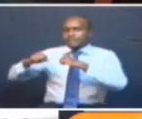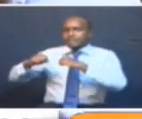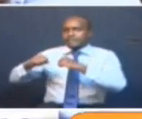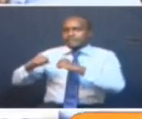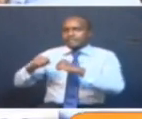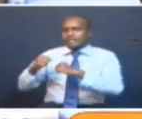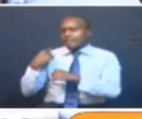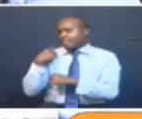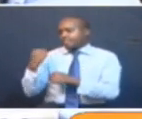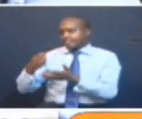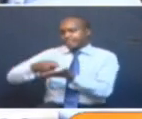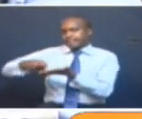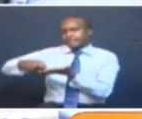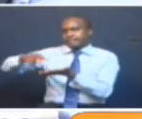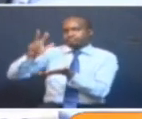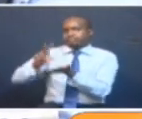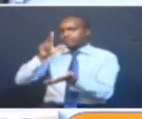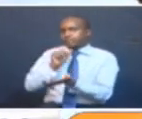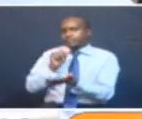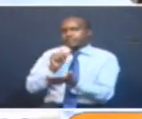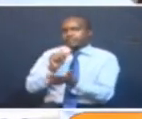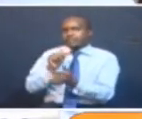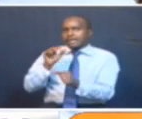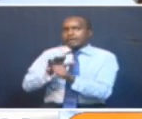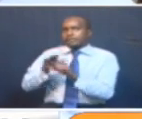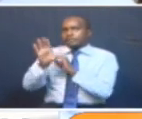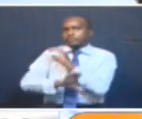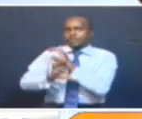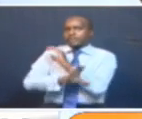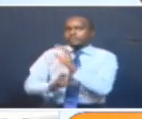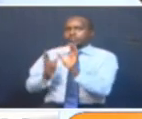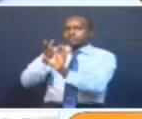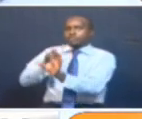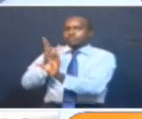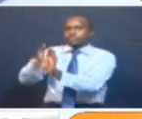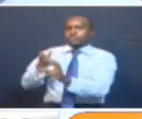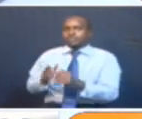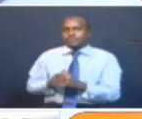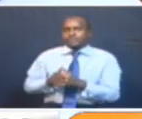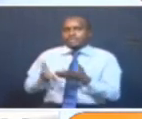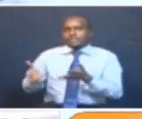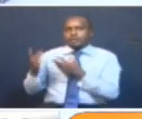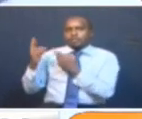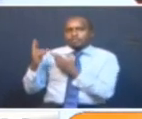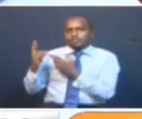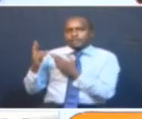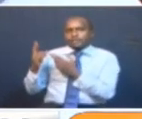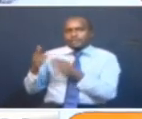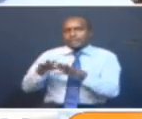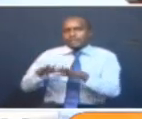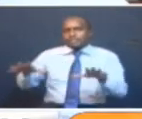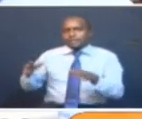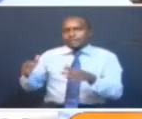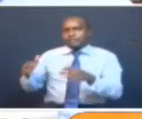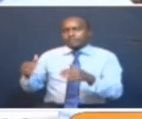just signed the other day. Yeah. A lot of countries jumping on board as we speak. Yeah. And now, hopefully, you know, the market will be in Africa.